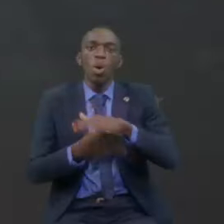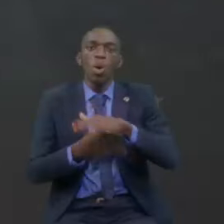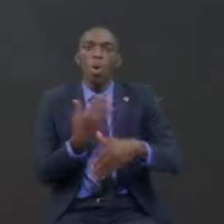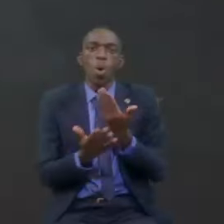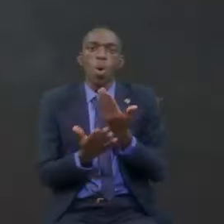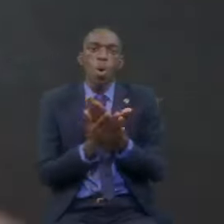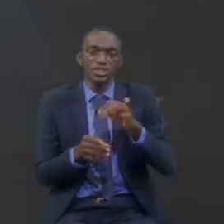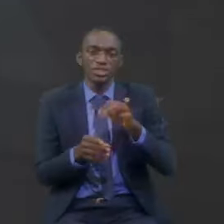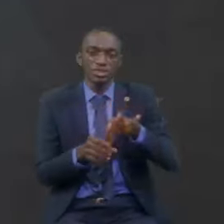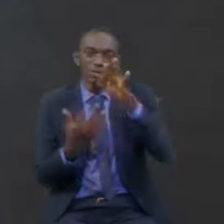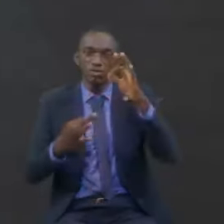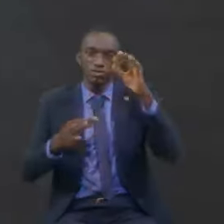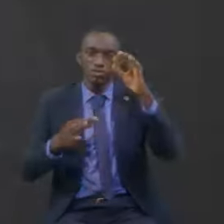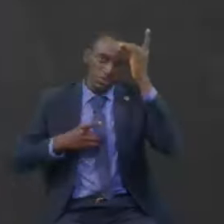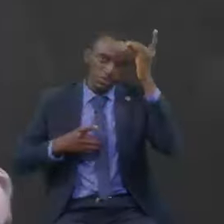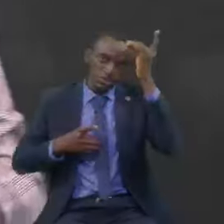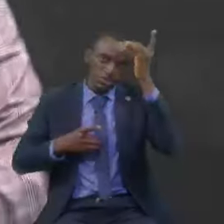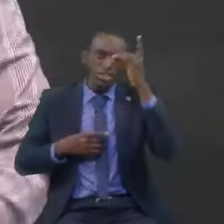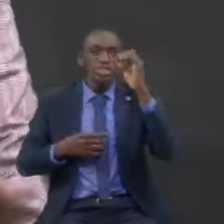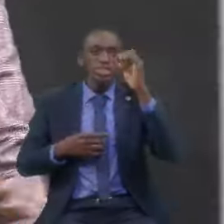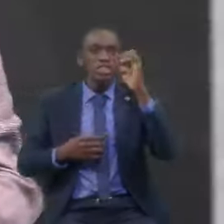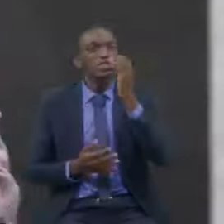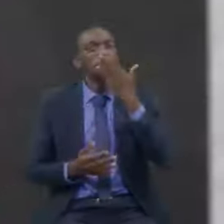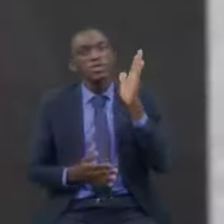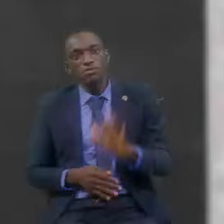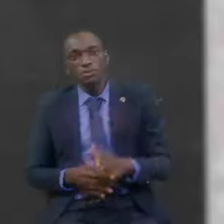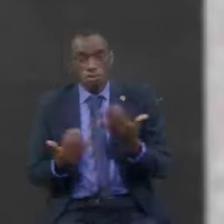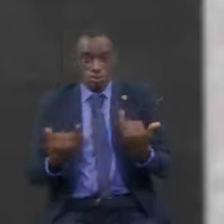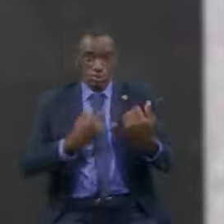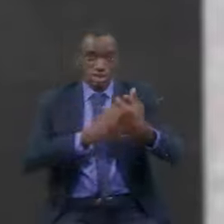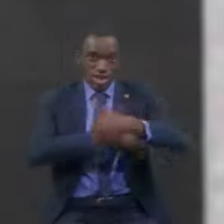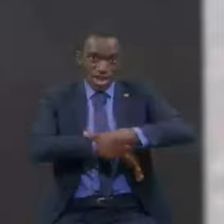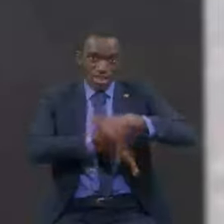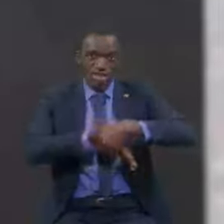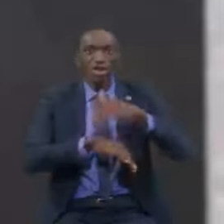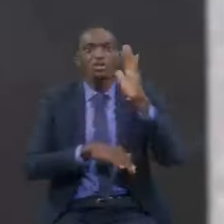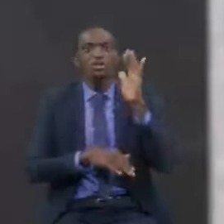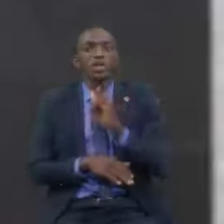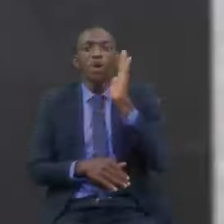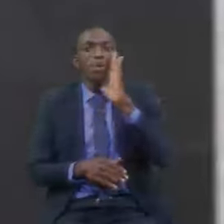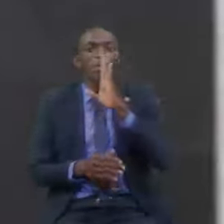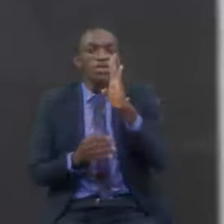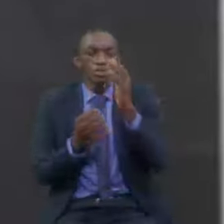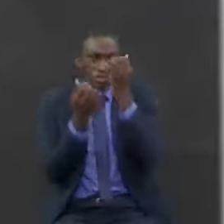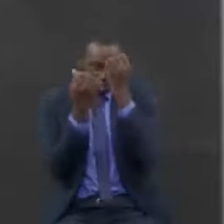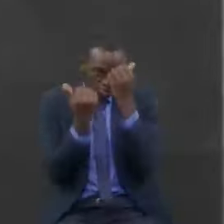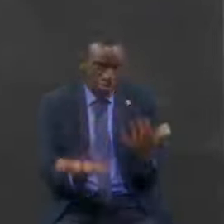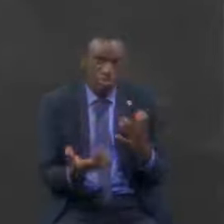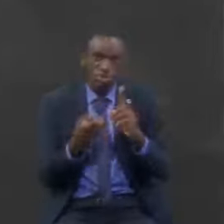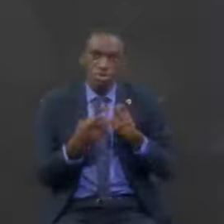and evil tonight, they'll be subject to us through the name of